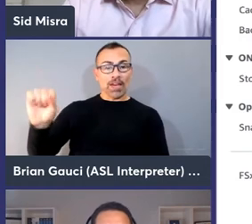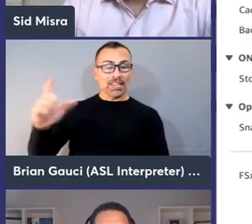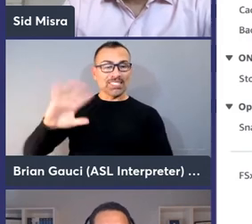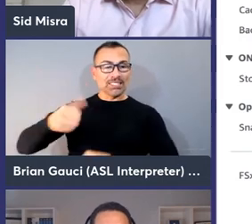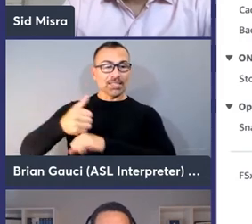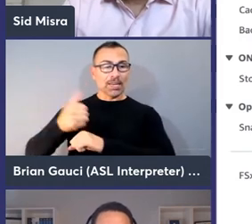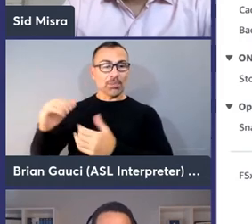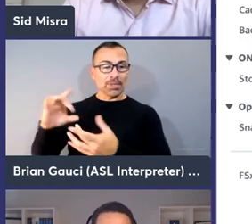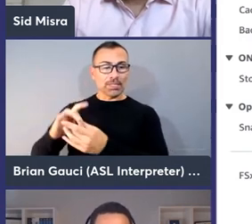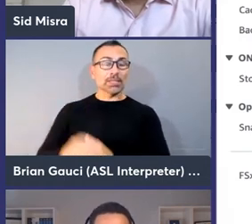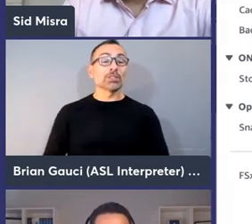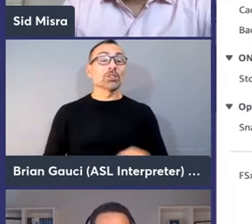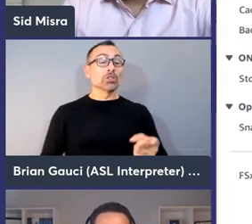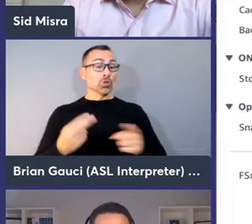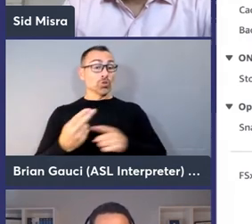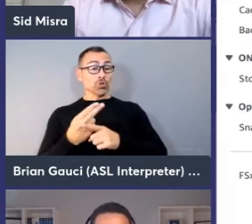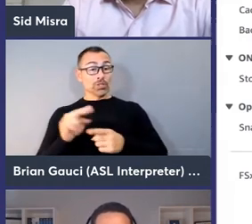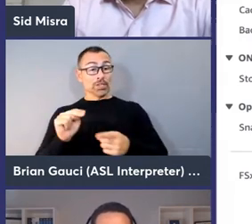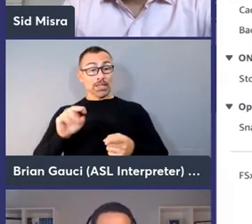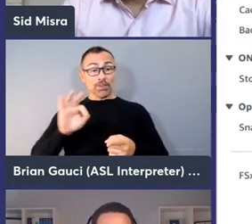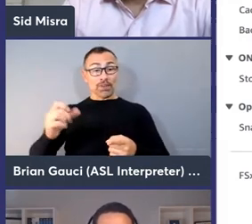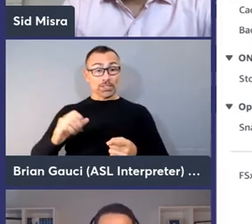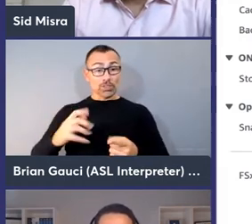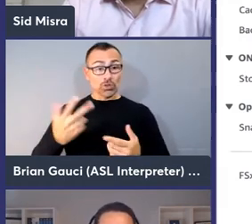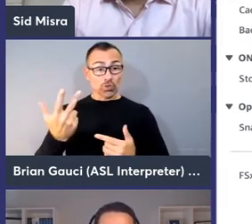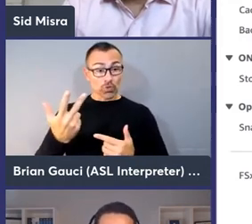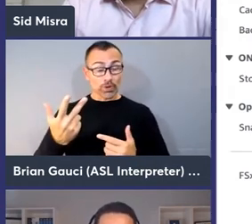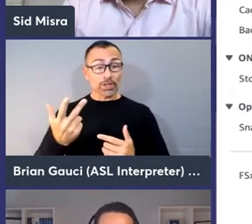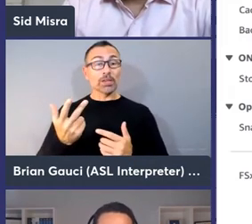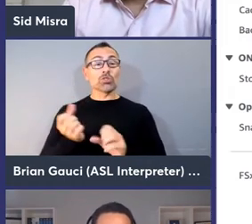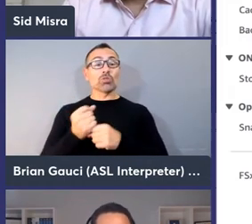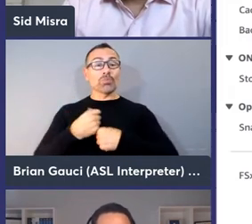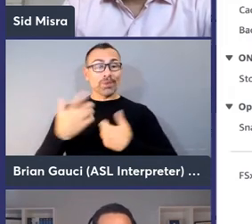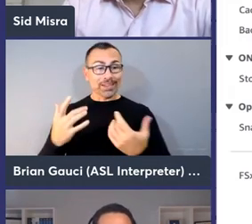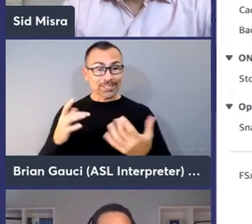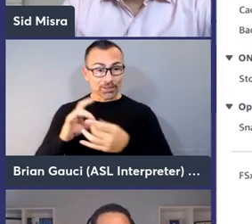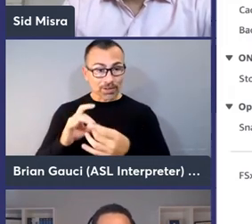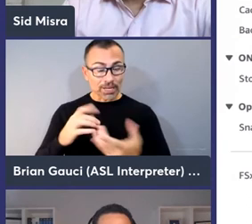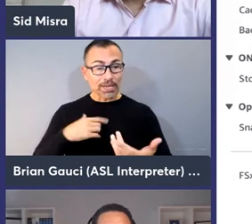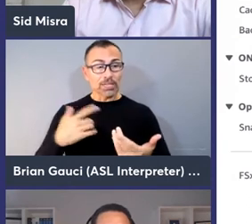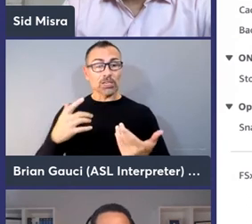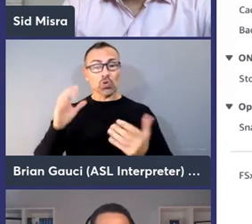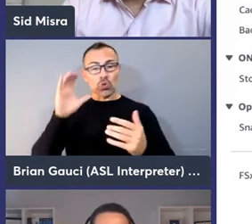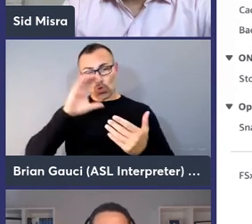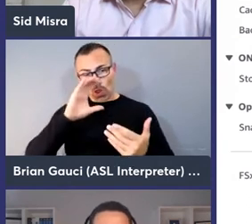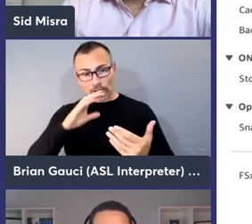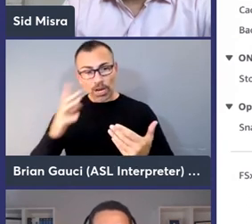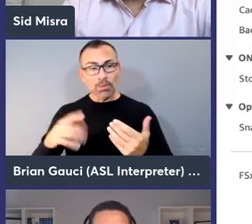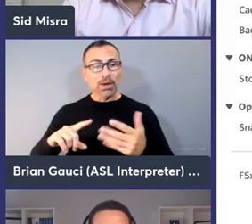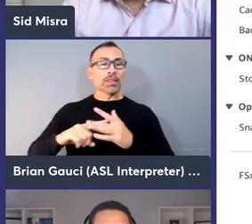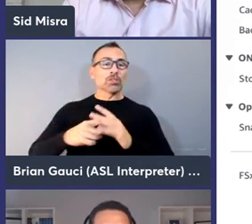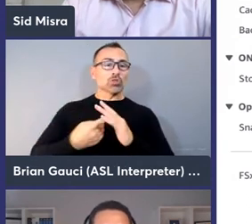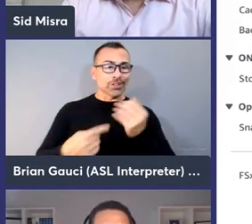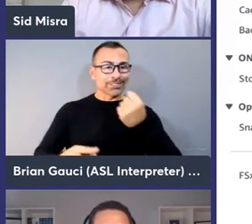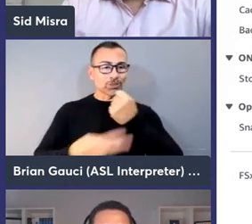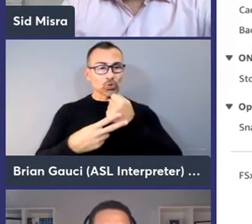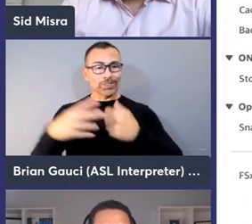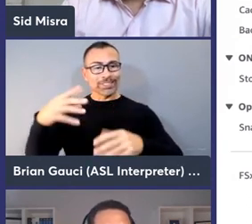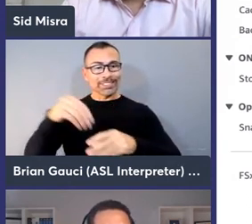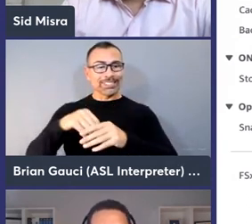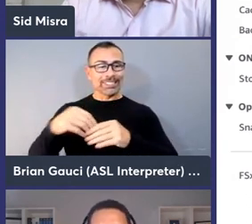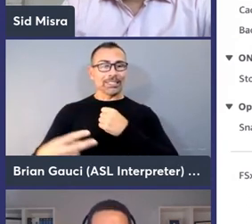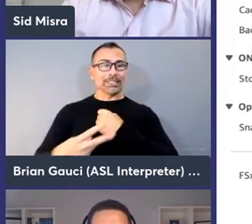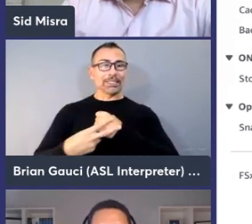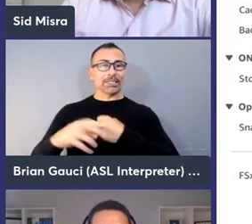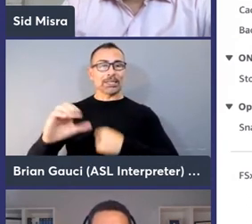connection and then start to perform some kind of a synchronization, do some kind of a lookup, and then start storing the content in cache. Yeah. So the